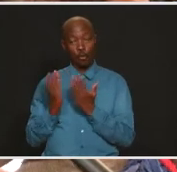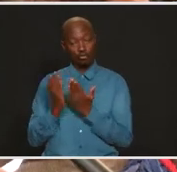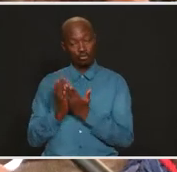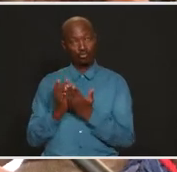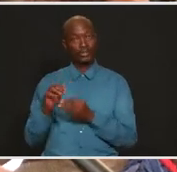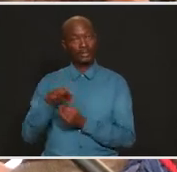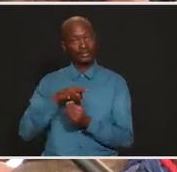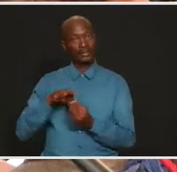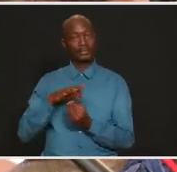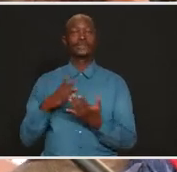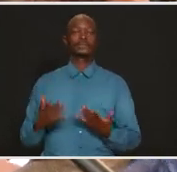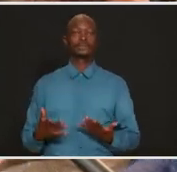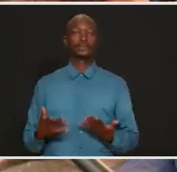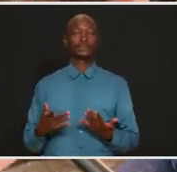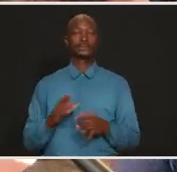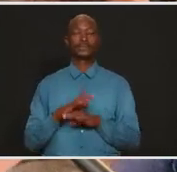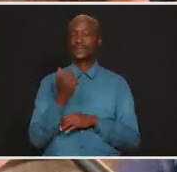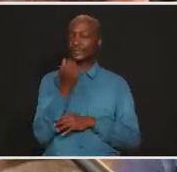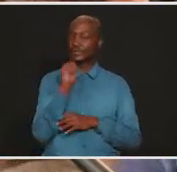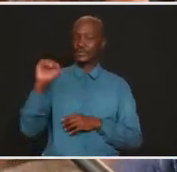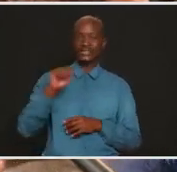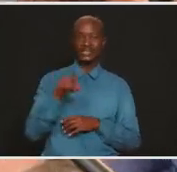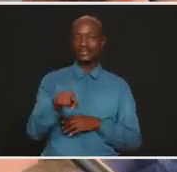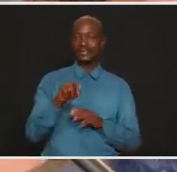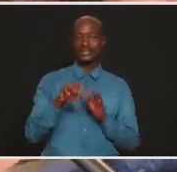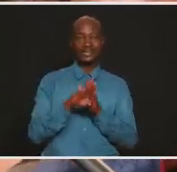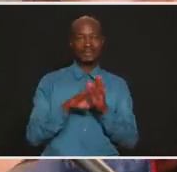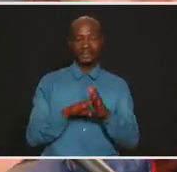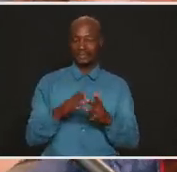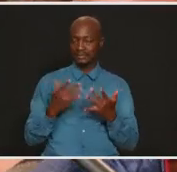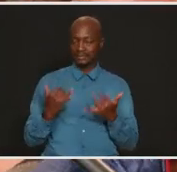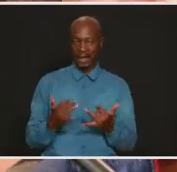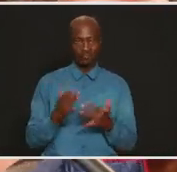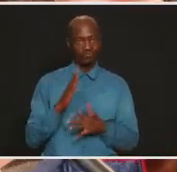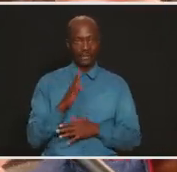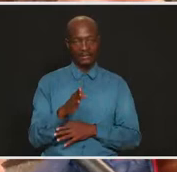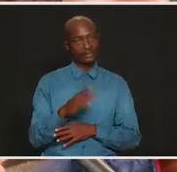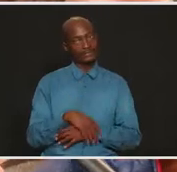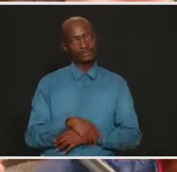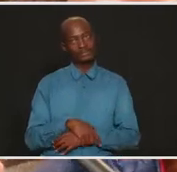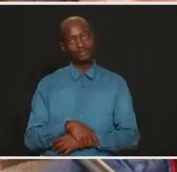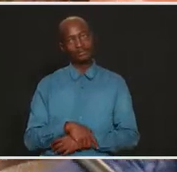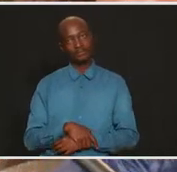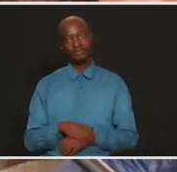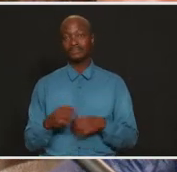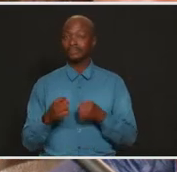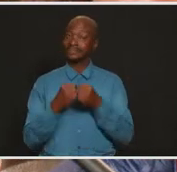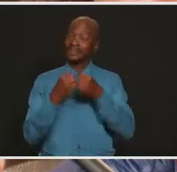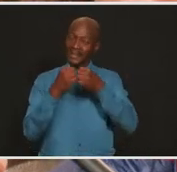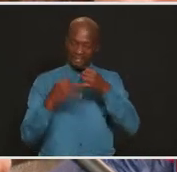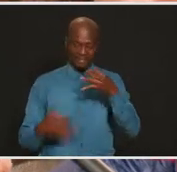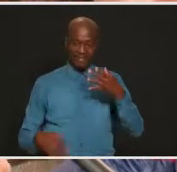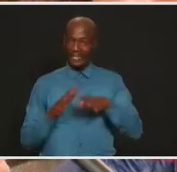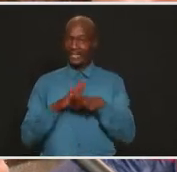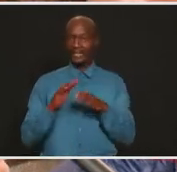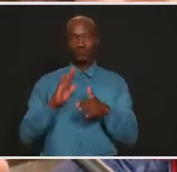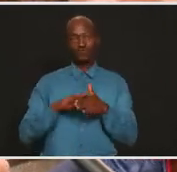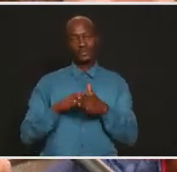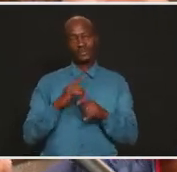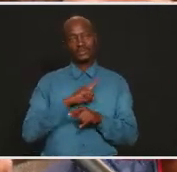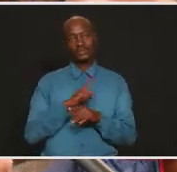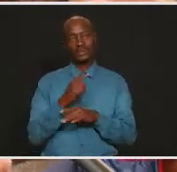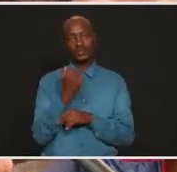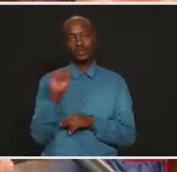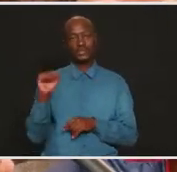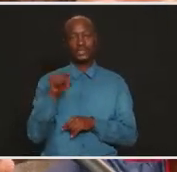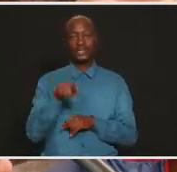family we reject this bull outright there are many reasons why we reject this bill but